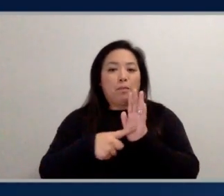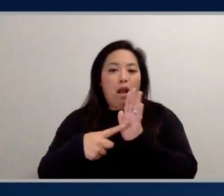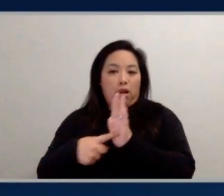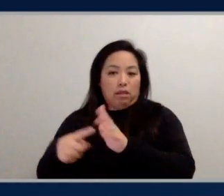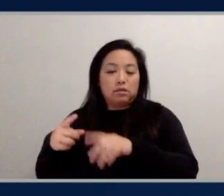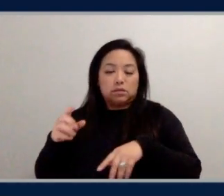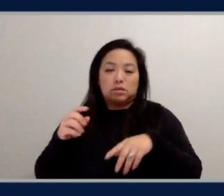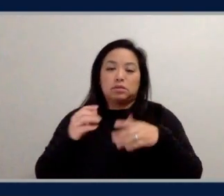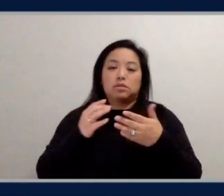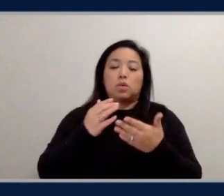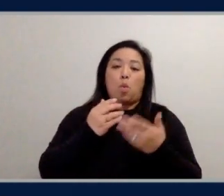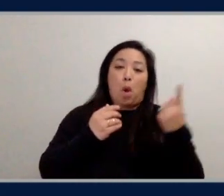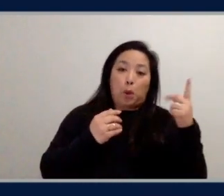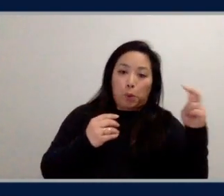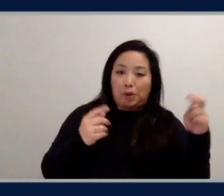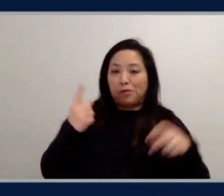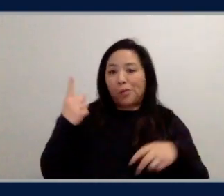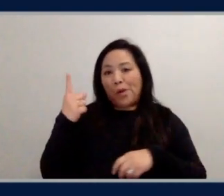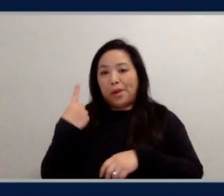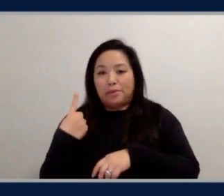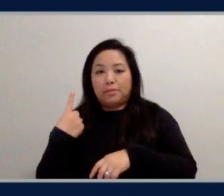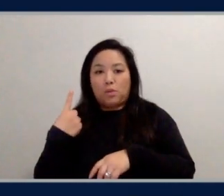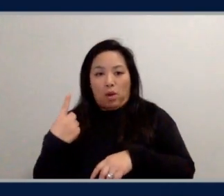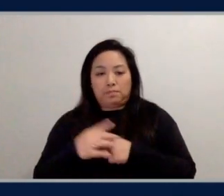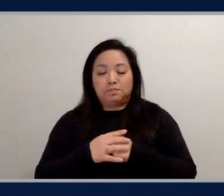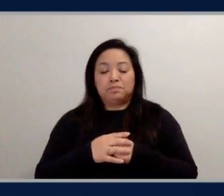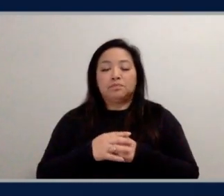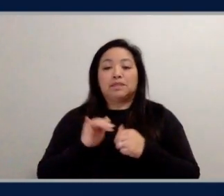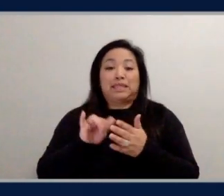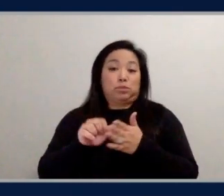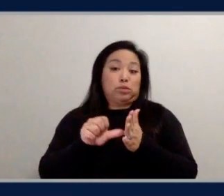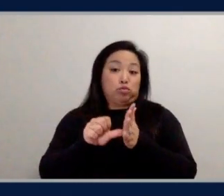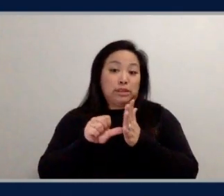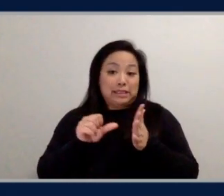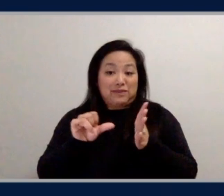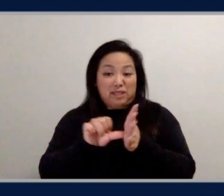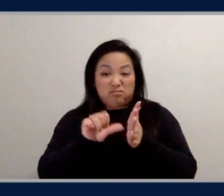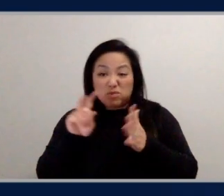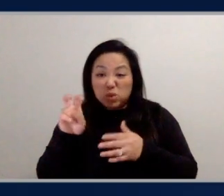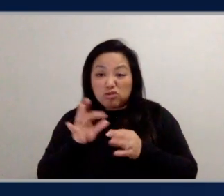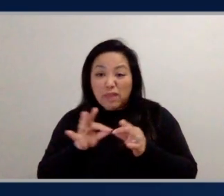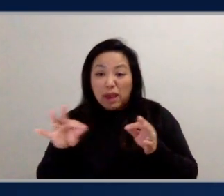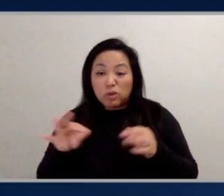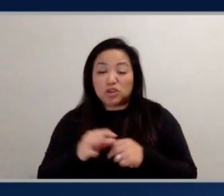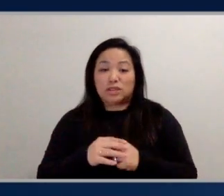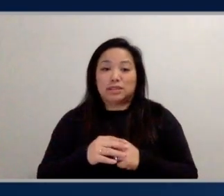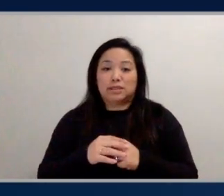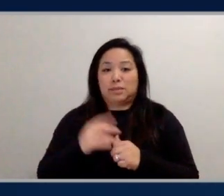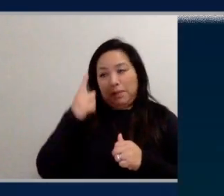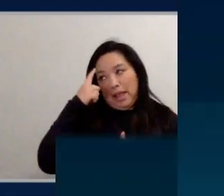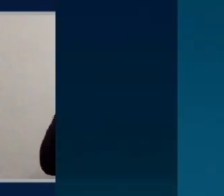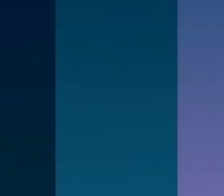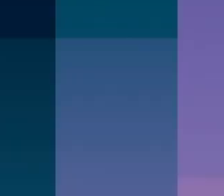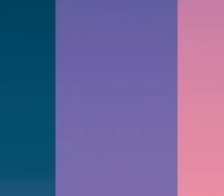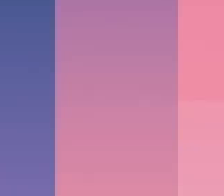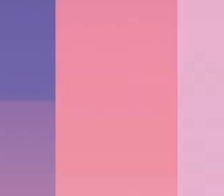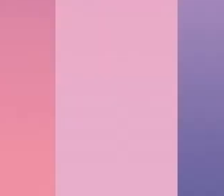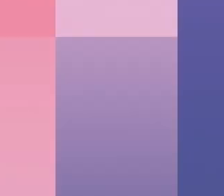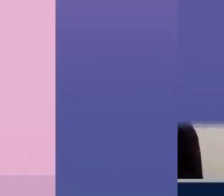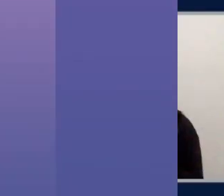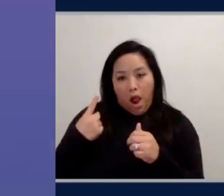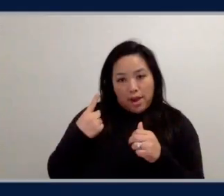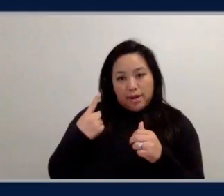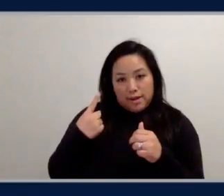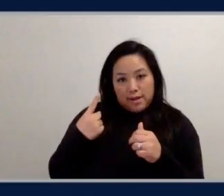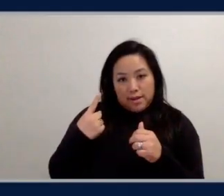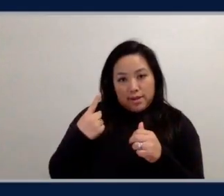overall, really just great support. That's impressive. That's pretty impressive, right? Yeah. 200 languages. Yeah, because I know 190. I know one. Yeah.